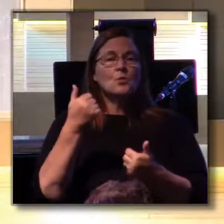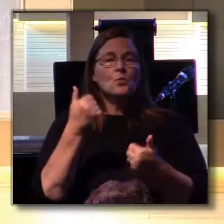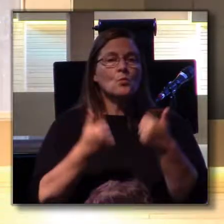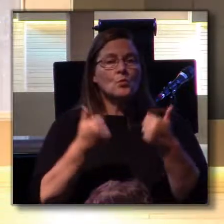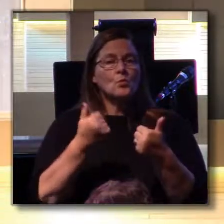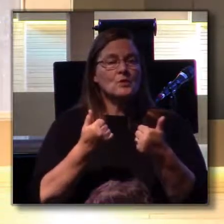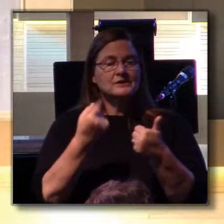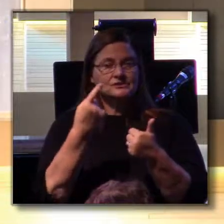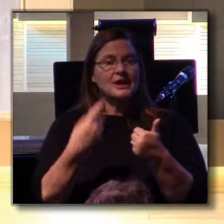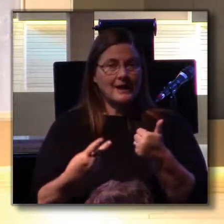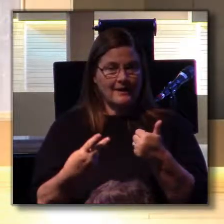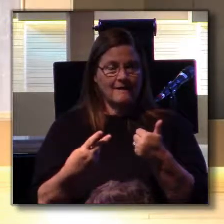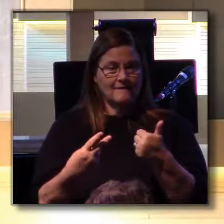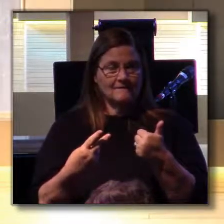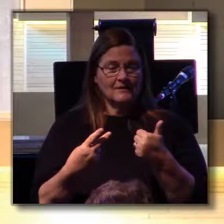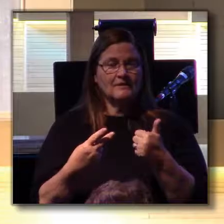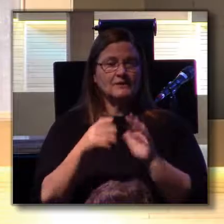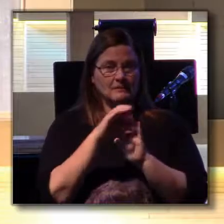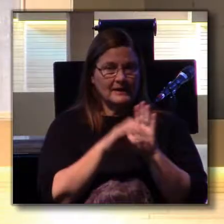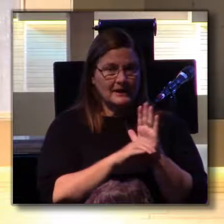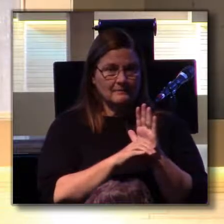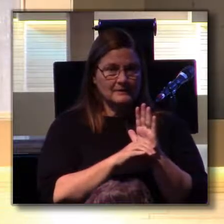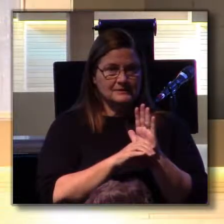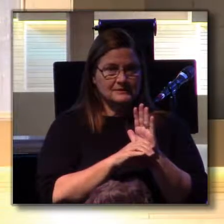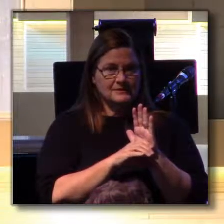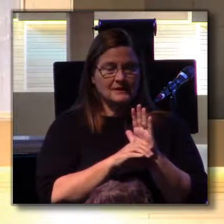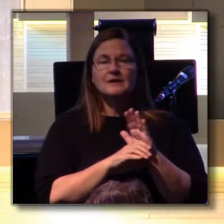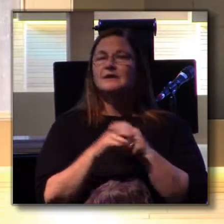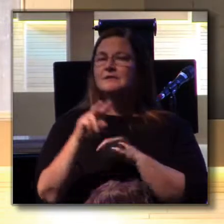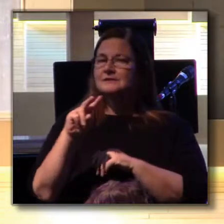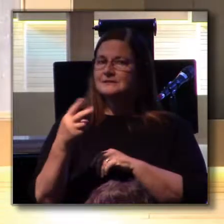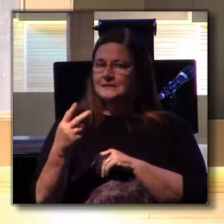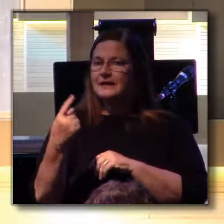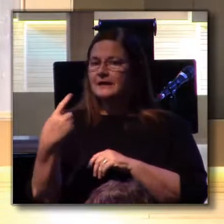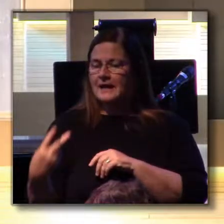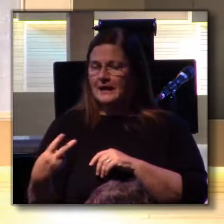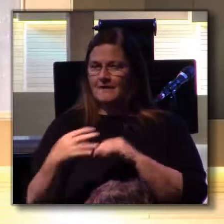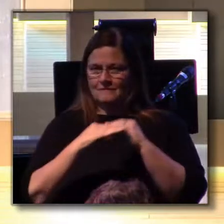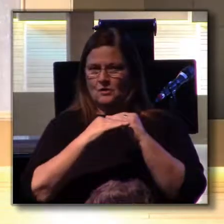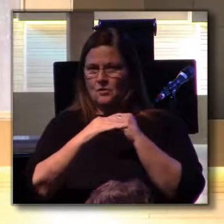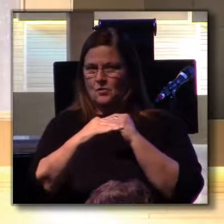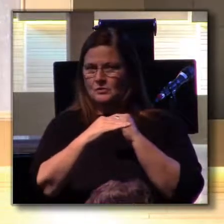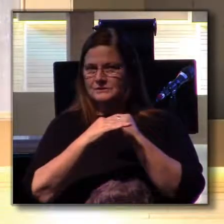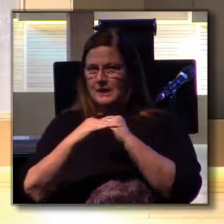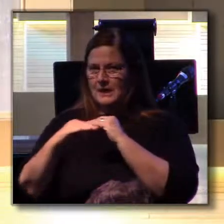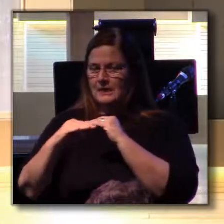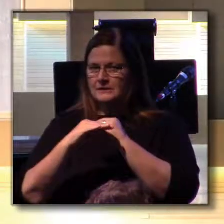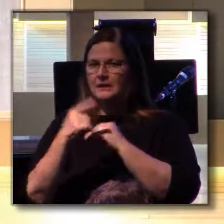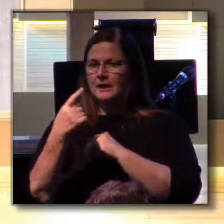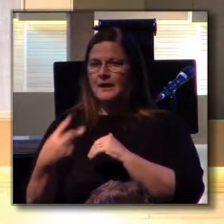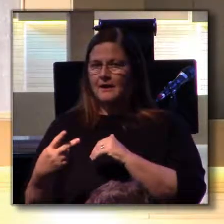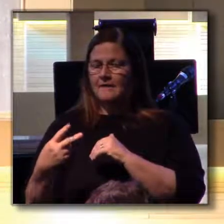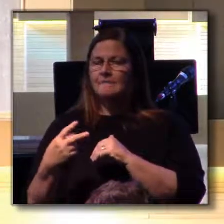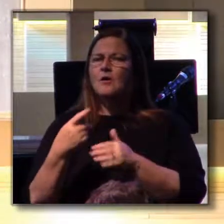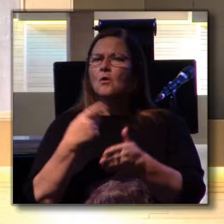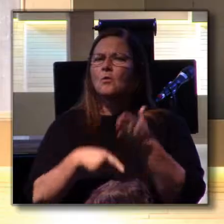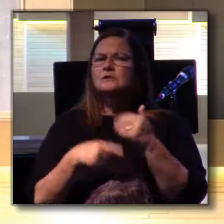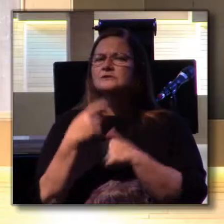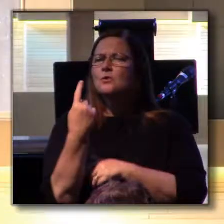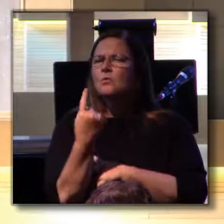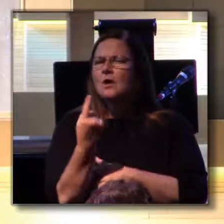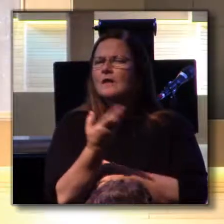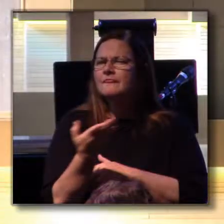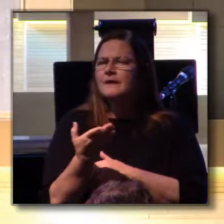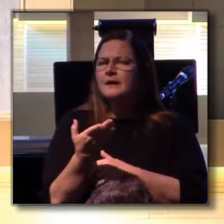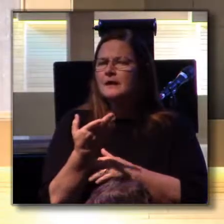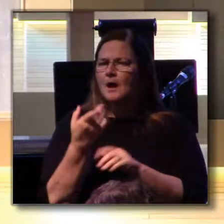The second half, the horizontal half. What is the one thing pointing to? The